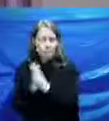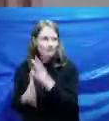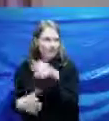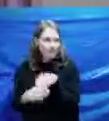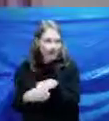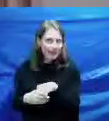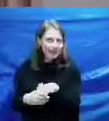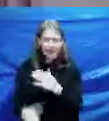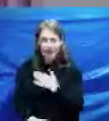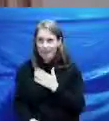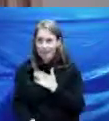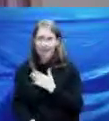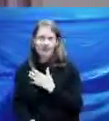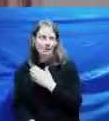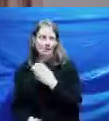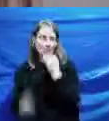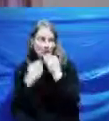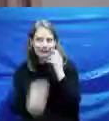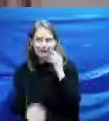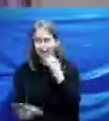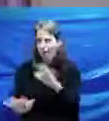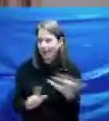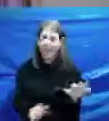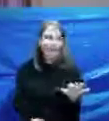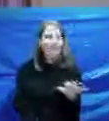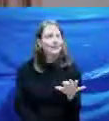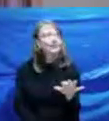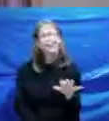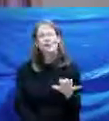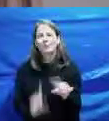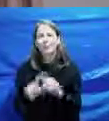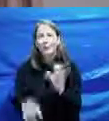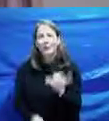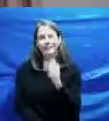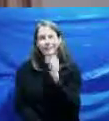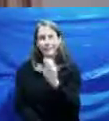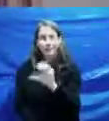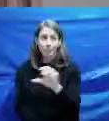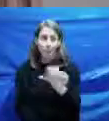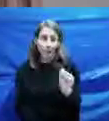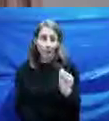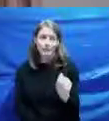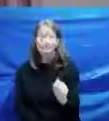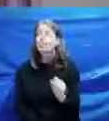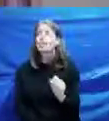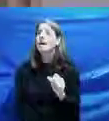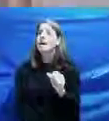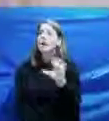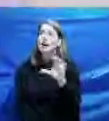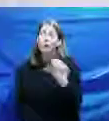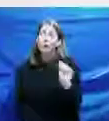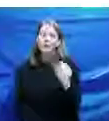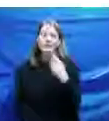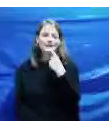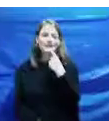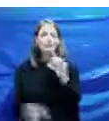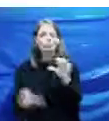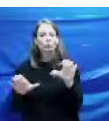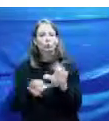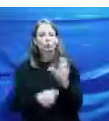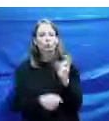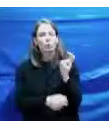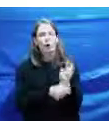mean to engage students. And really, something that I've kind of held on to is a comment I heard somebody else make, which is, as a